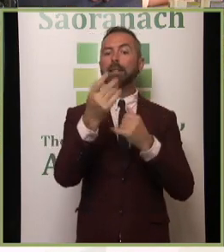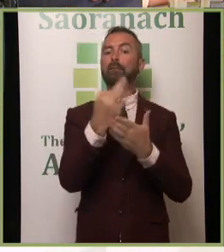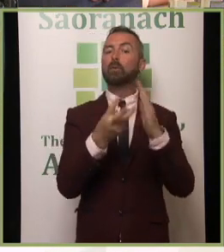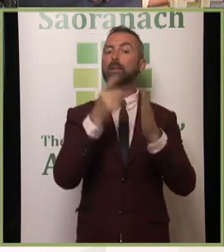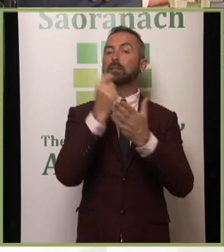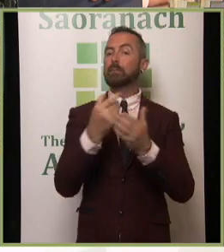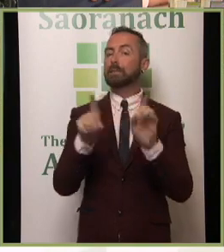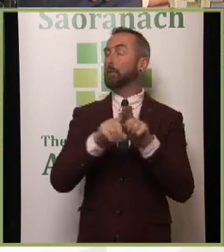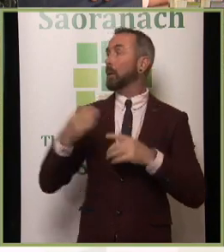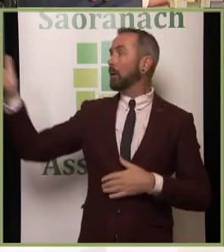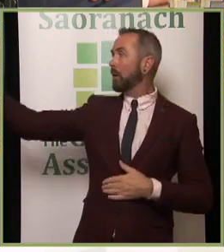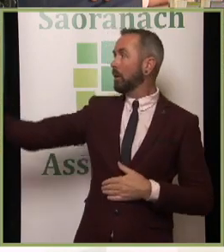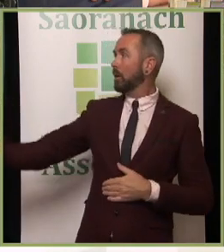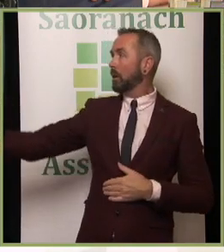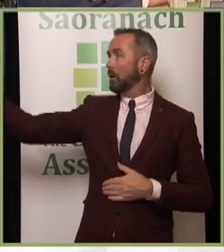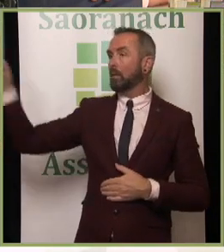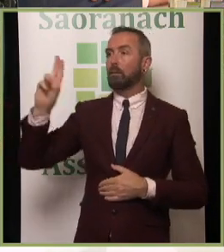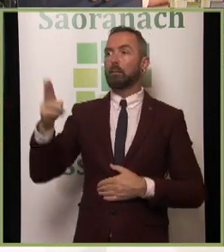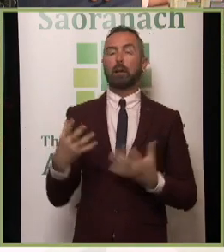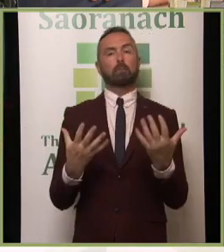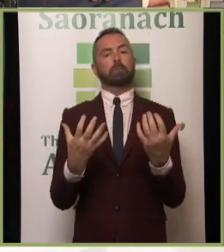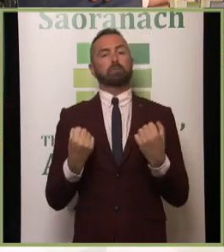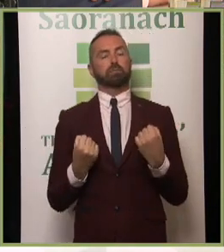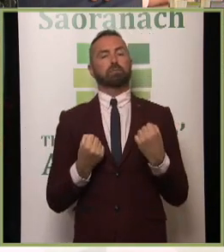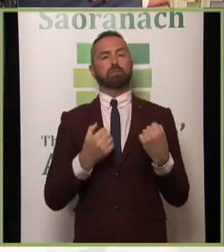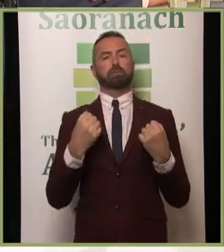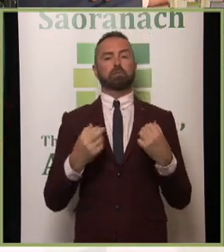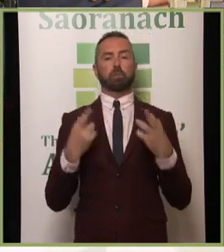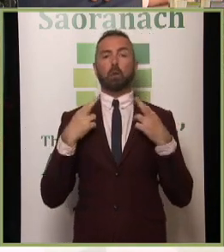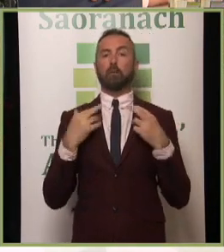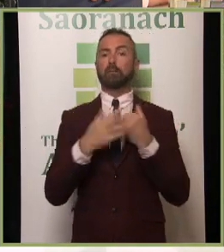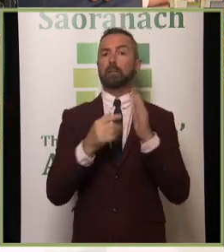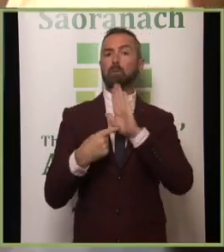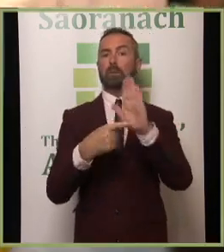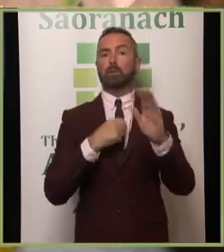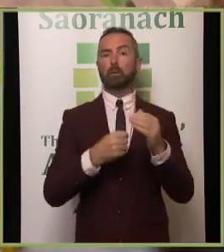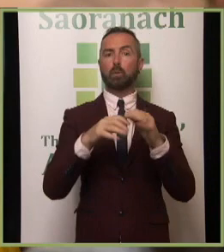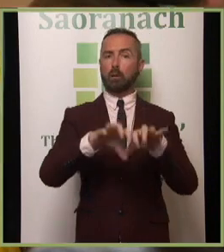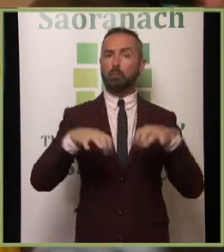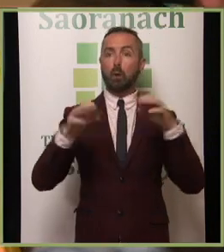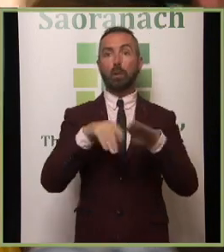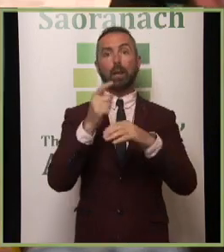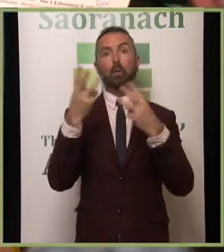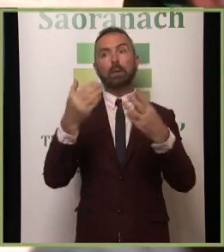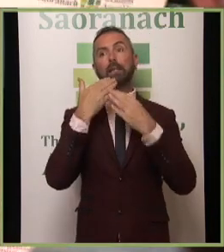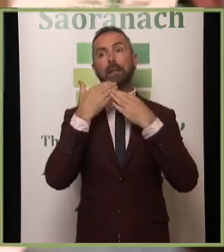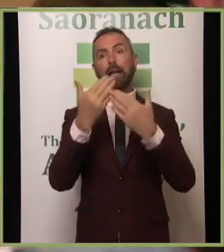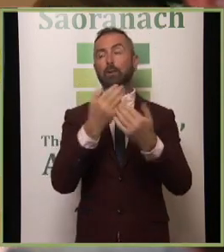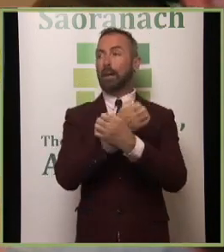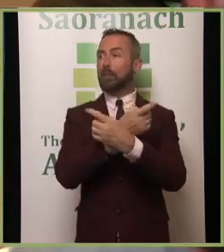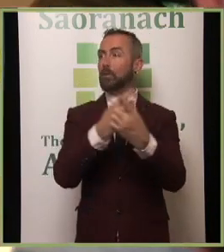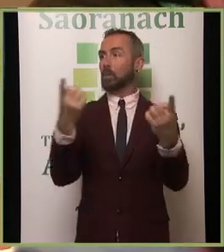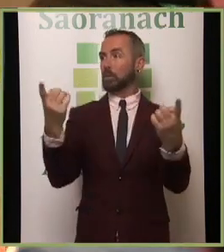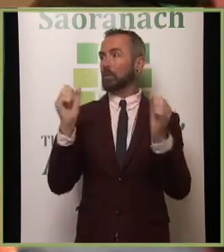weeks' time that we'll have to stand over and present to the Oireachtas. So with that, I just want to say thank you to everybody